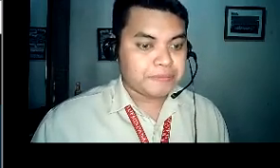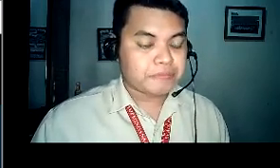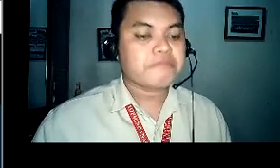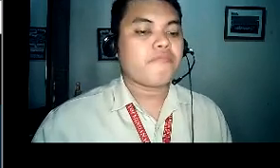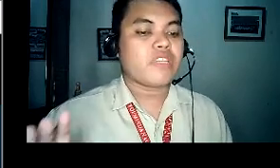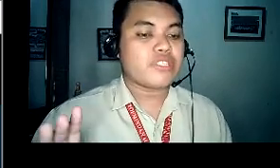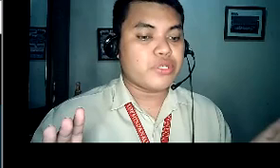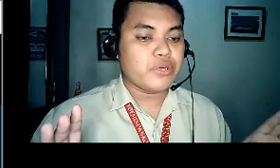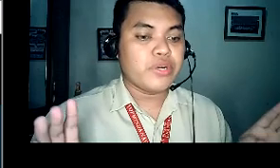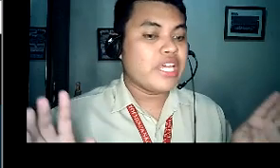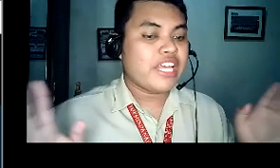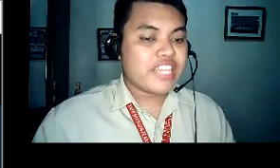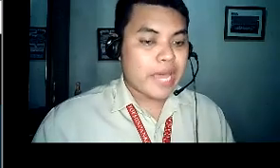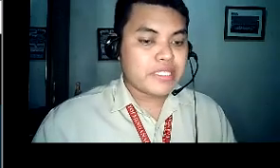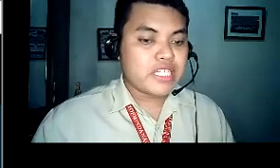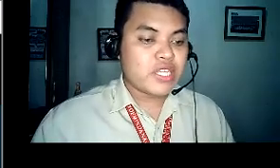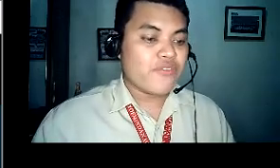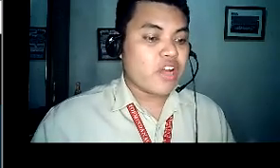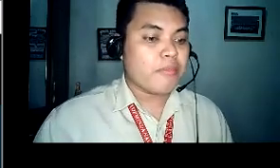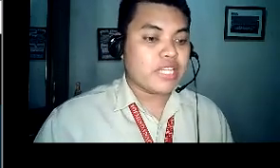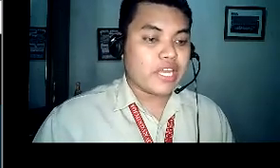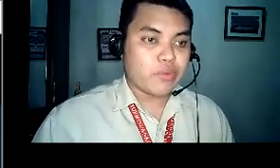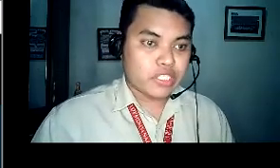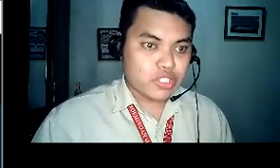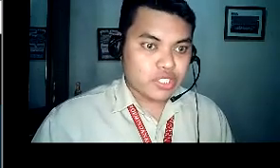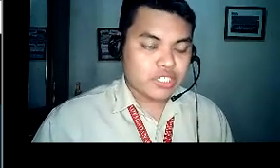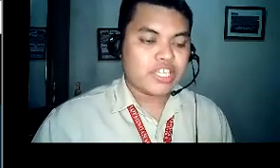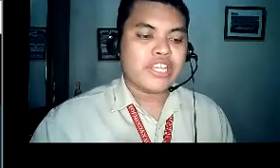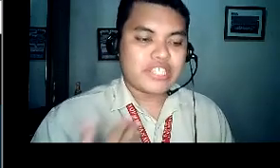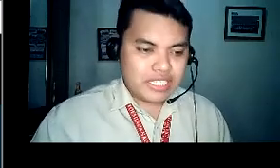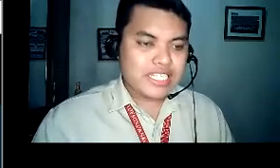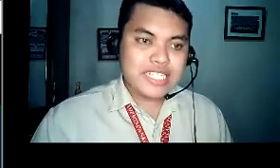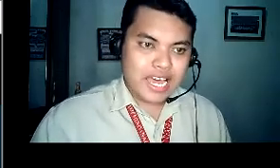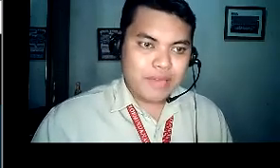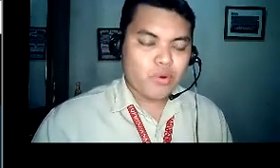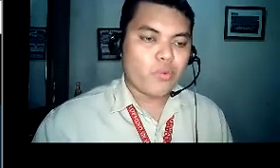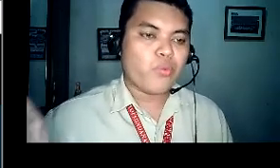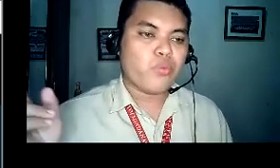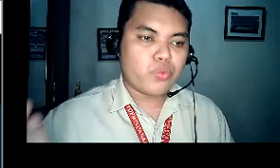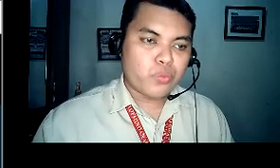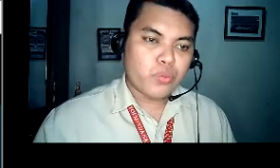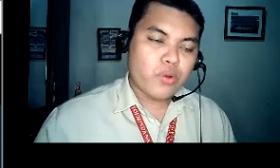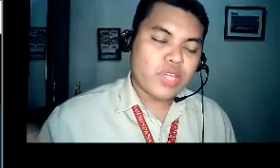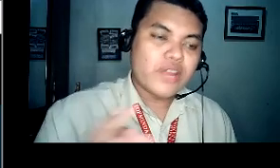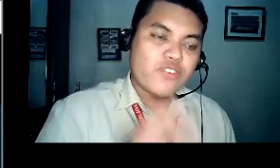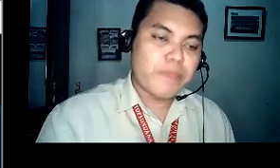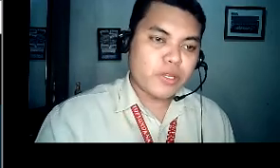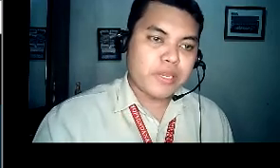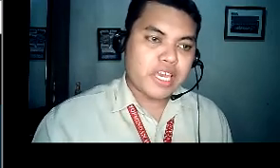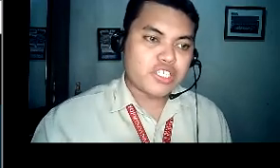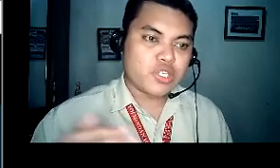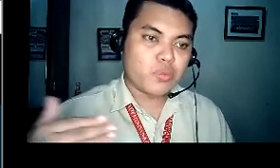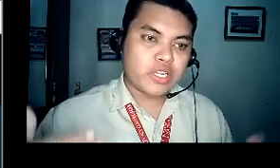possible. So, in the absence of a common language, that's the time